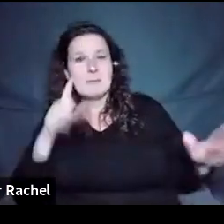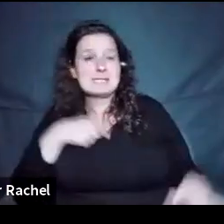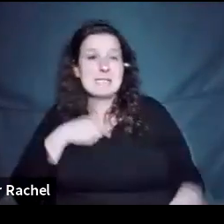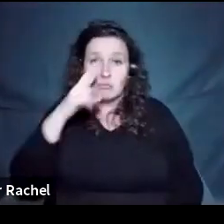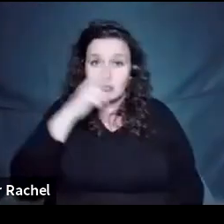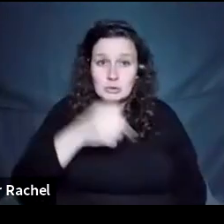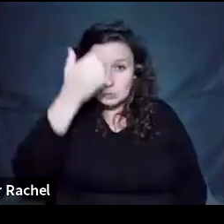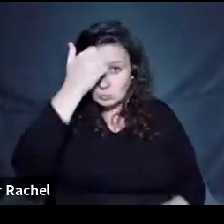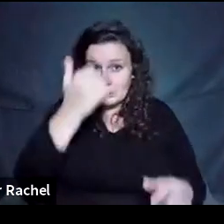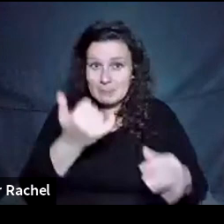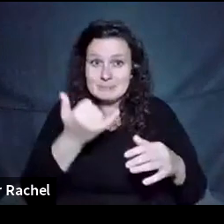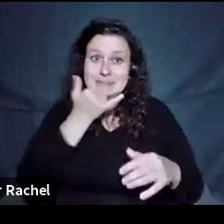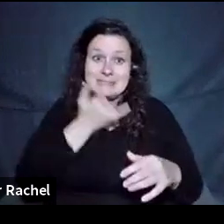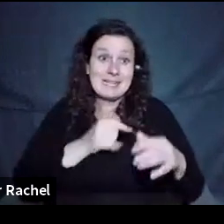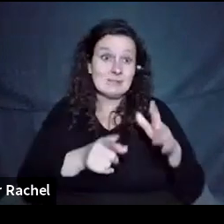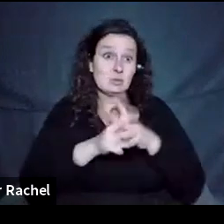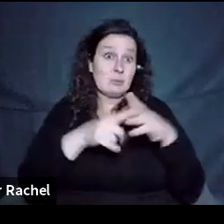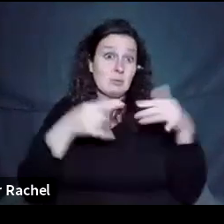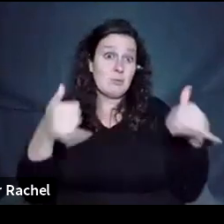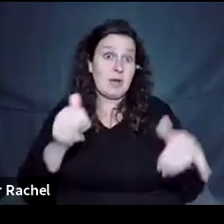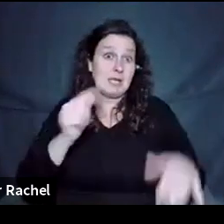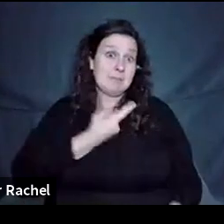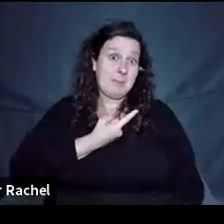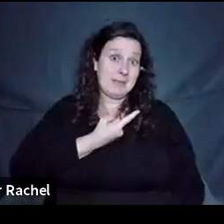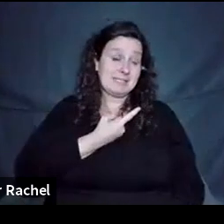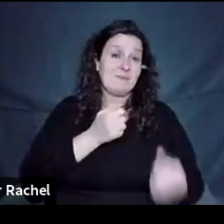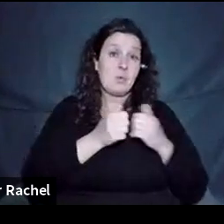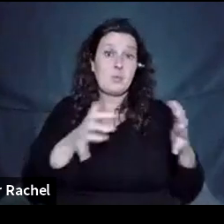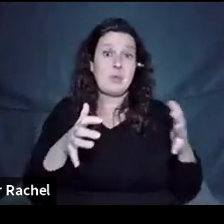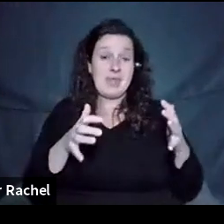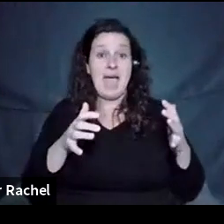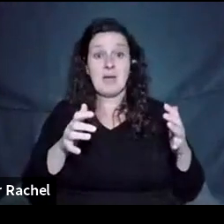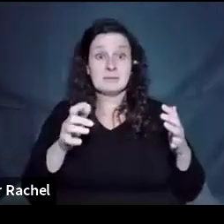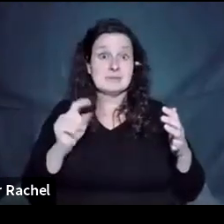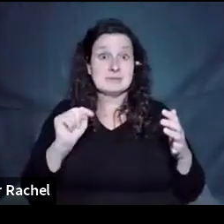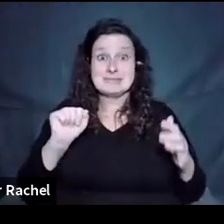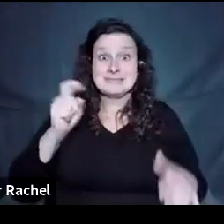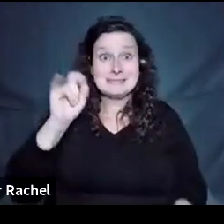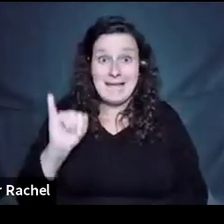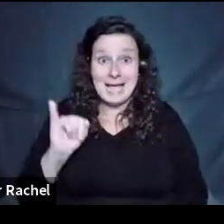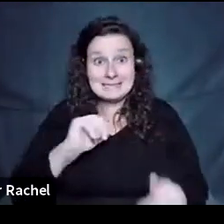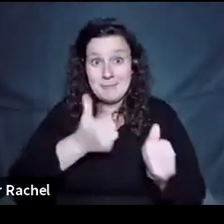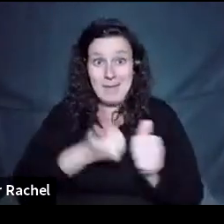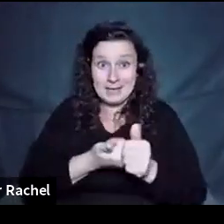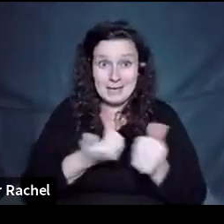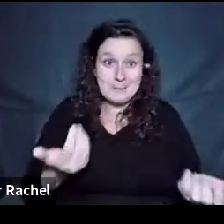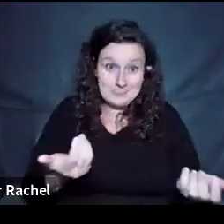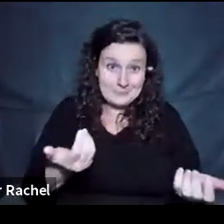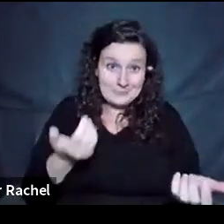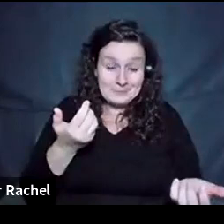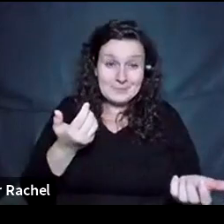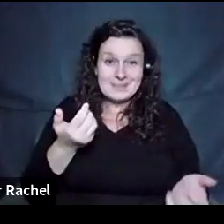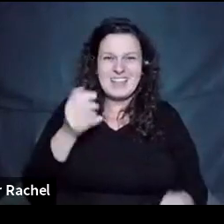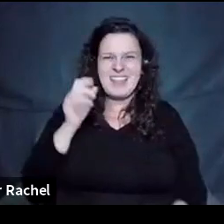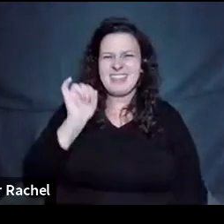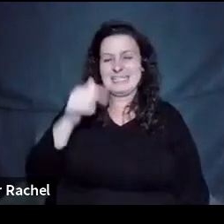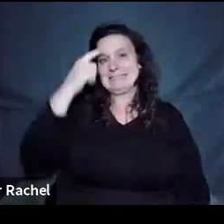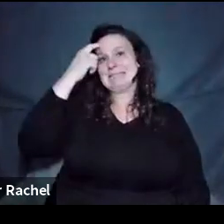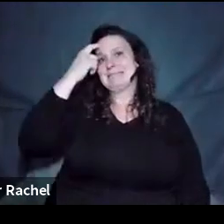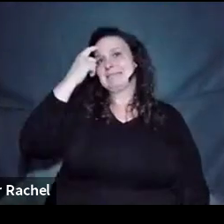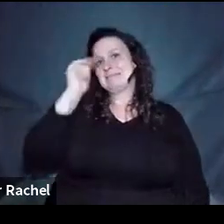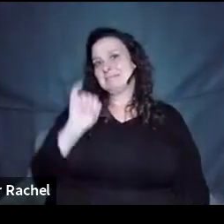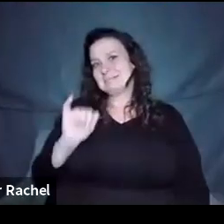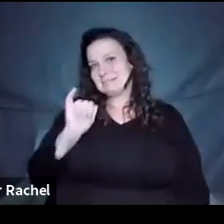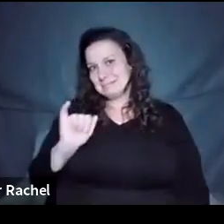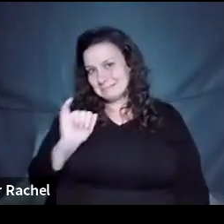mistake of showing up to a party by myself without without a taxi backup. That's when I realized, you know what, these